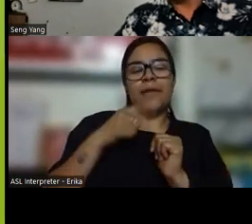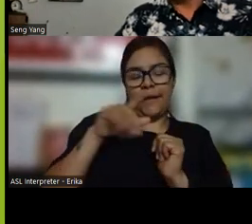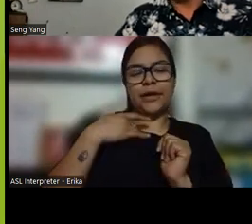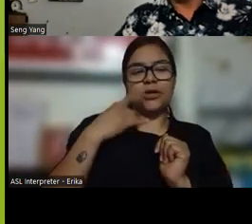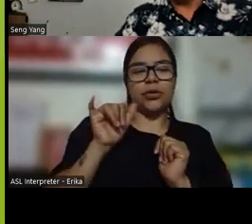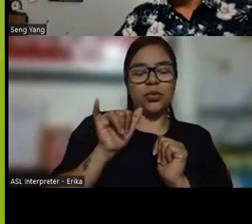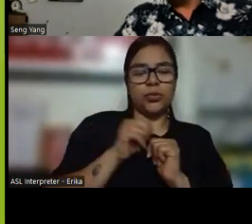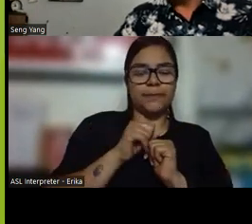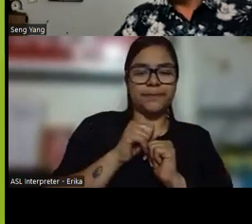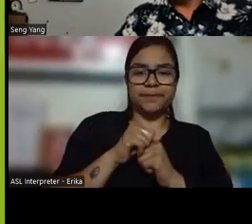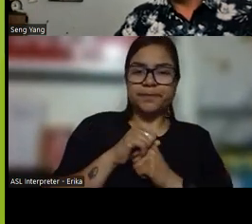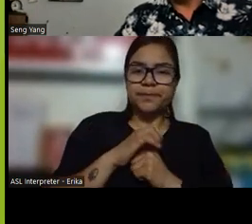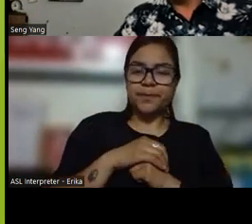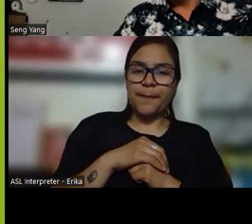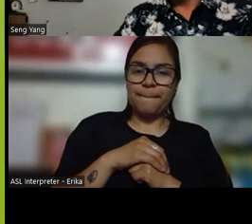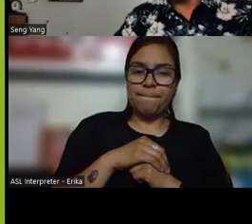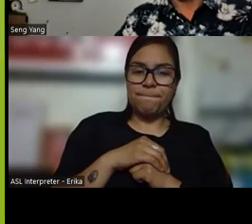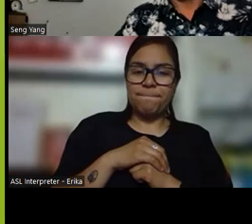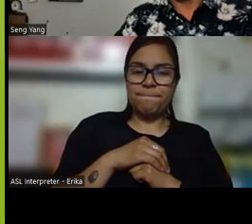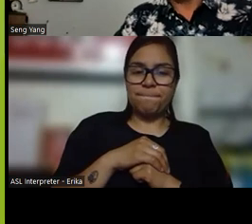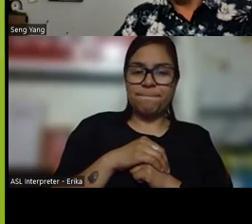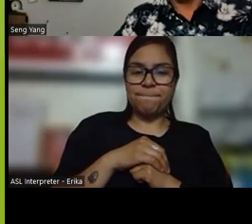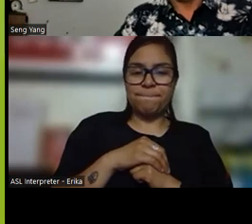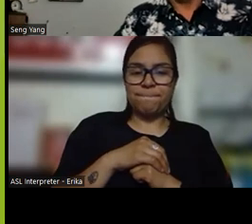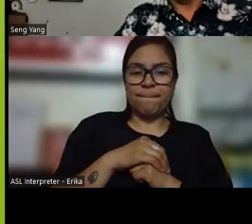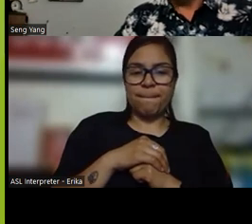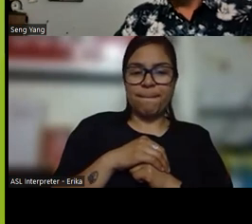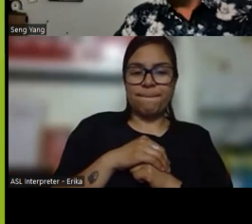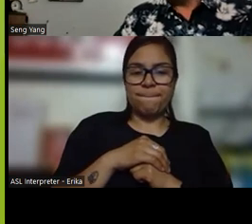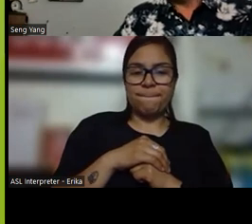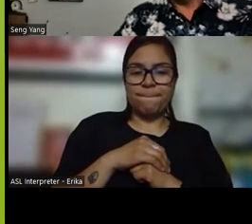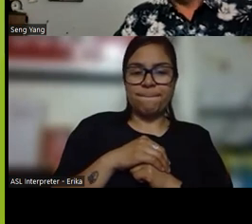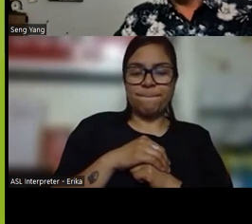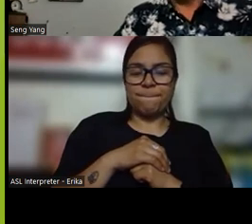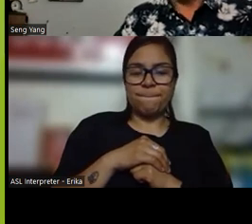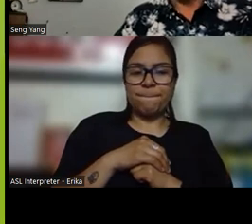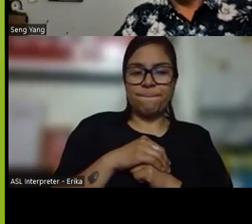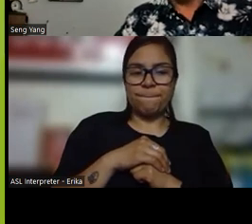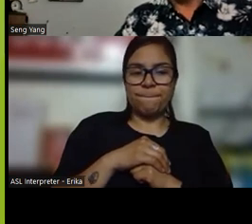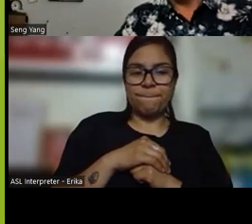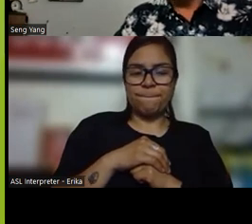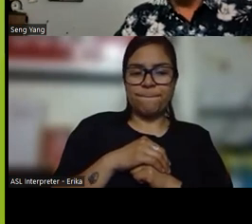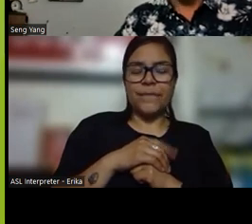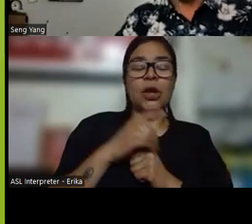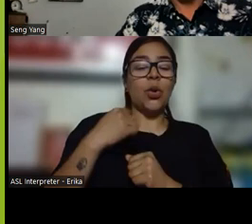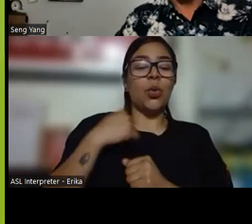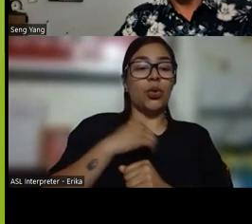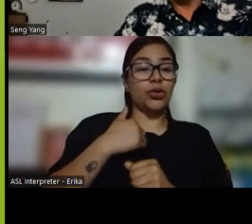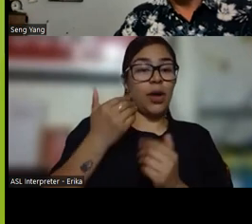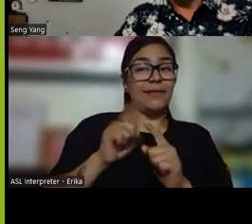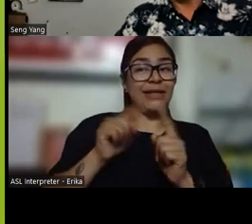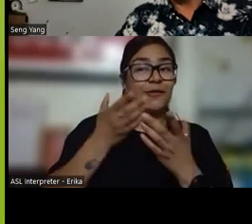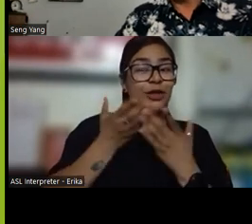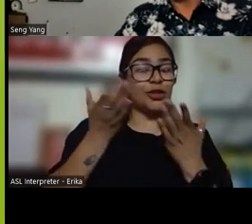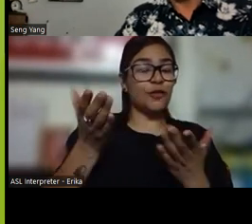we take them to, field trips, such as like go to the botanical garden in San Francisco and